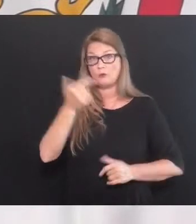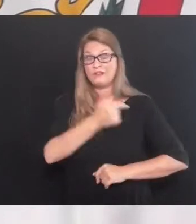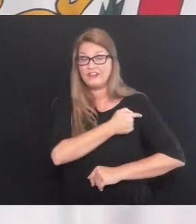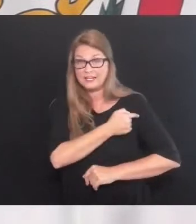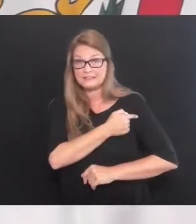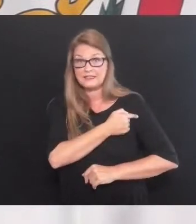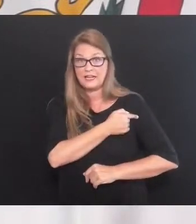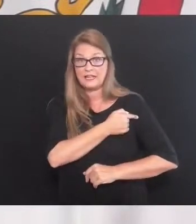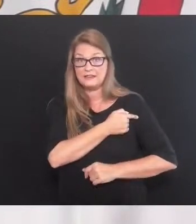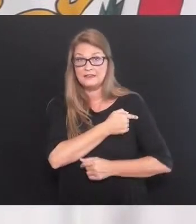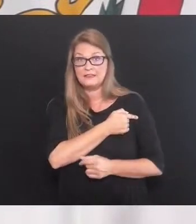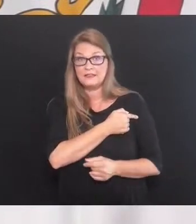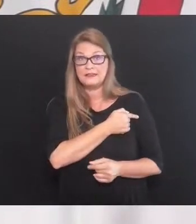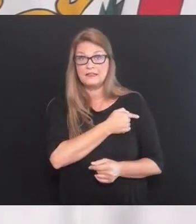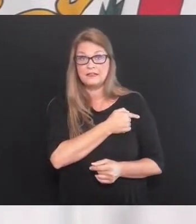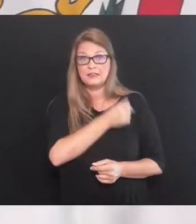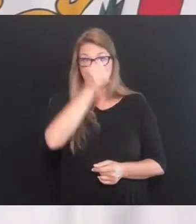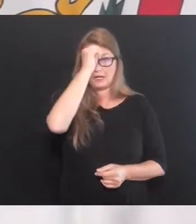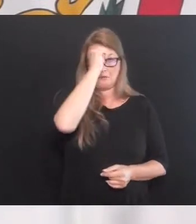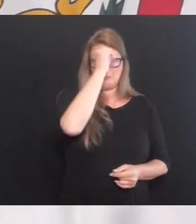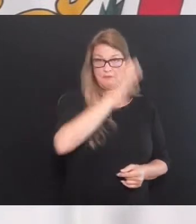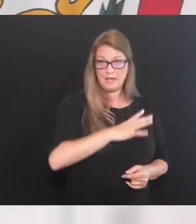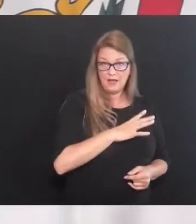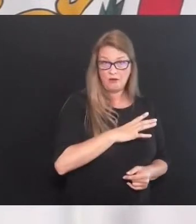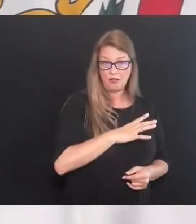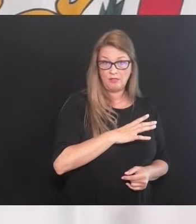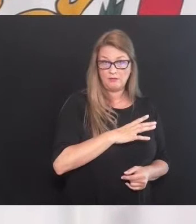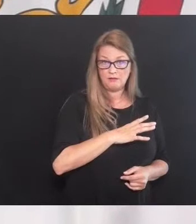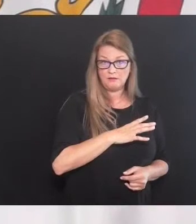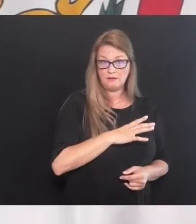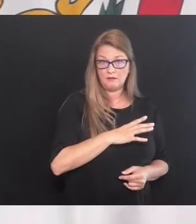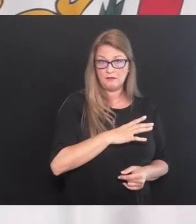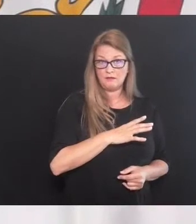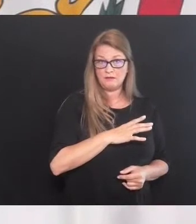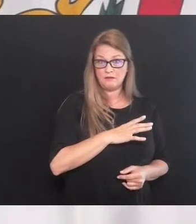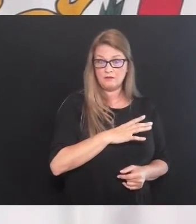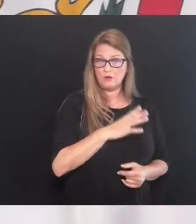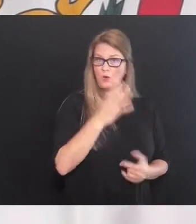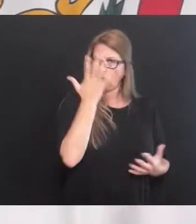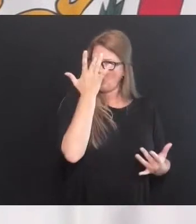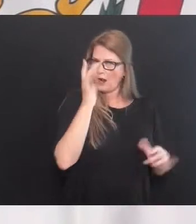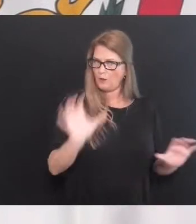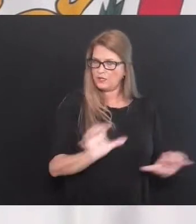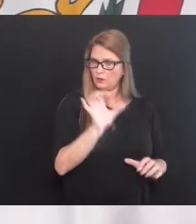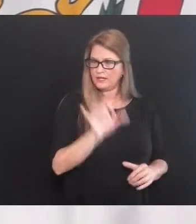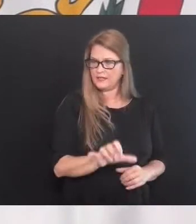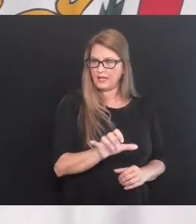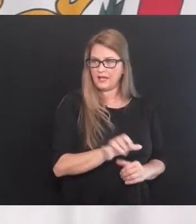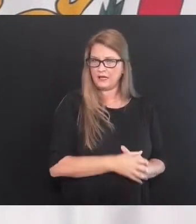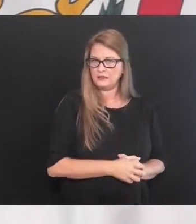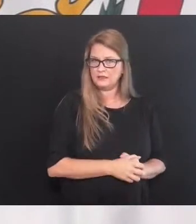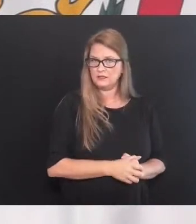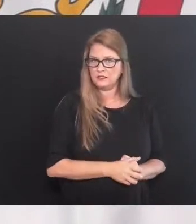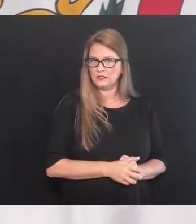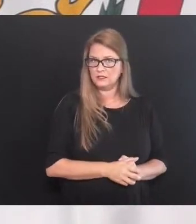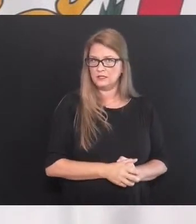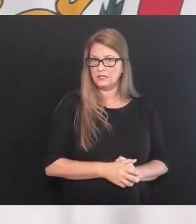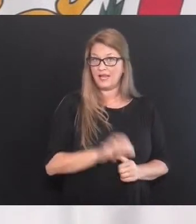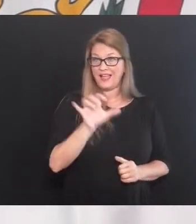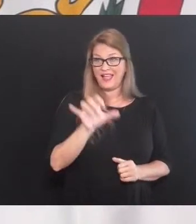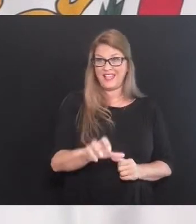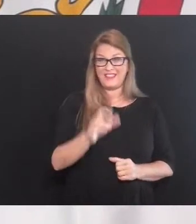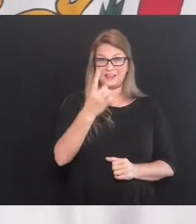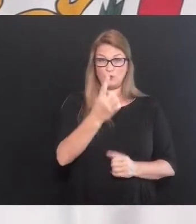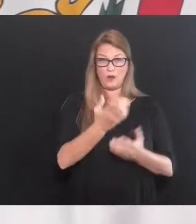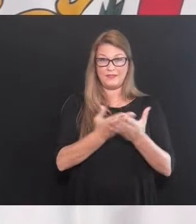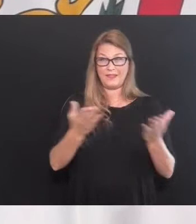vaccinating, our male kids? Why are we doing that? Well, we do it for one thing, and this is the